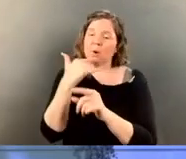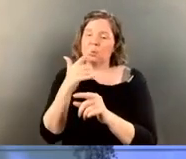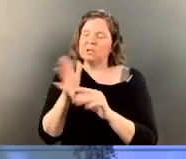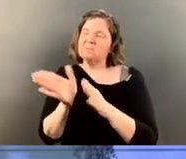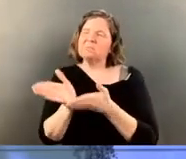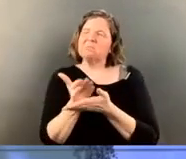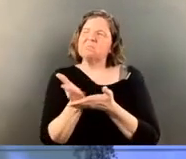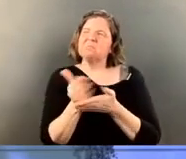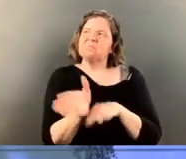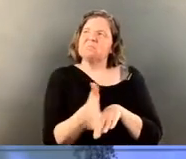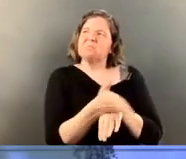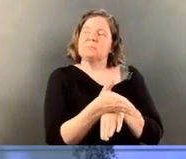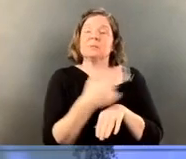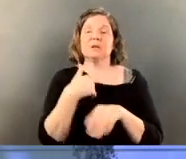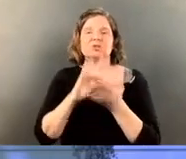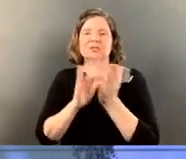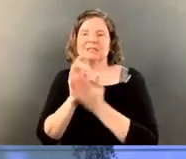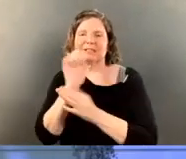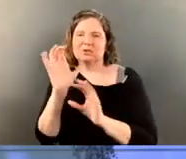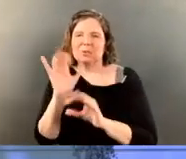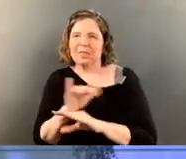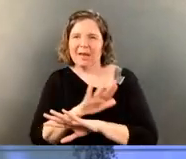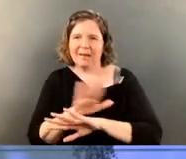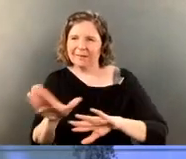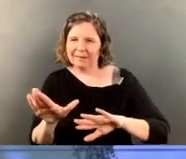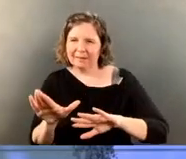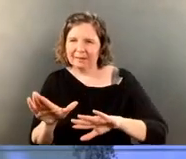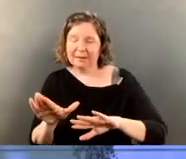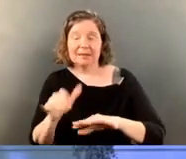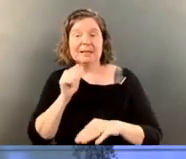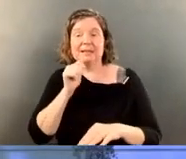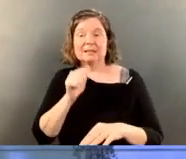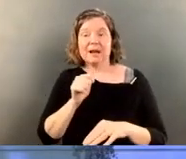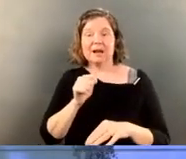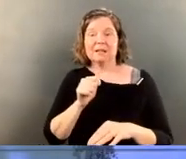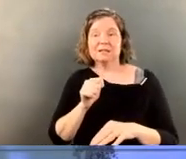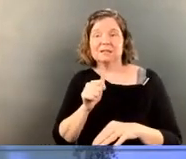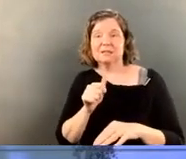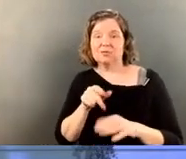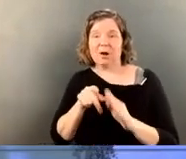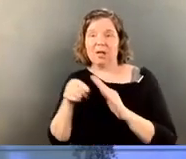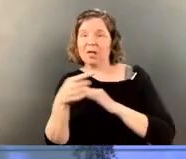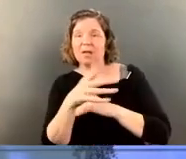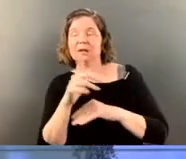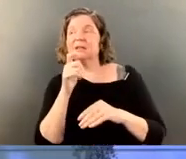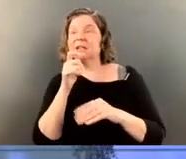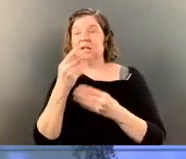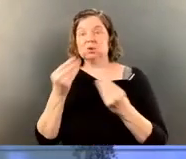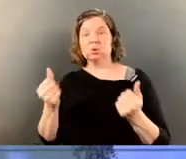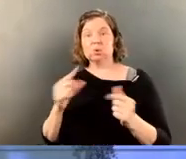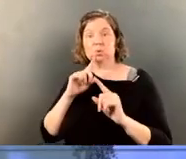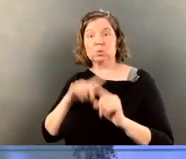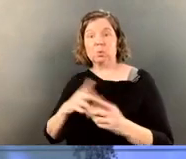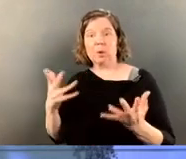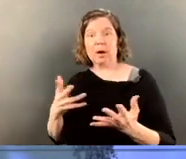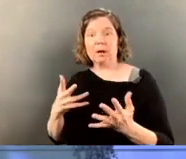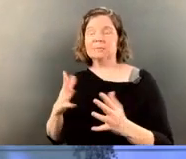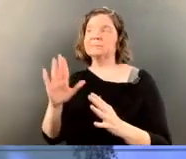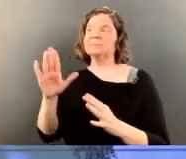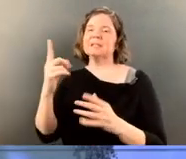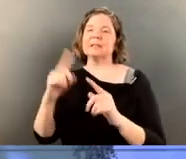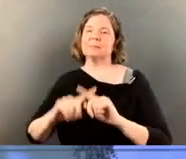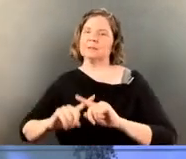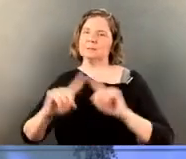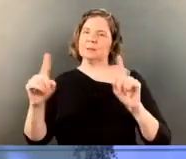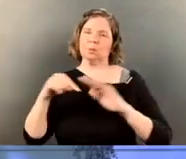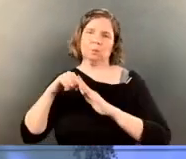sweep this under the rug? See, Jesus doesn't do any of that. He doesn't go for a shortcut. Jesus' solution to the accuser is something